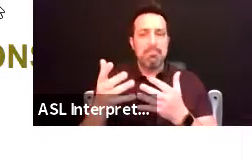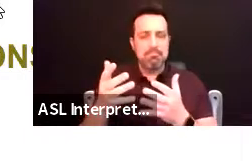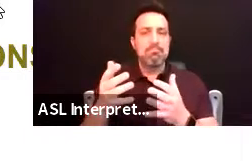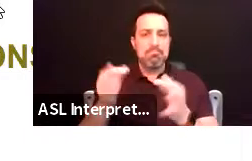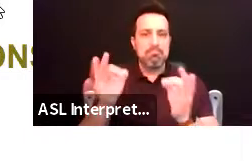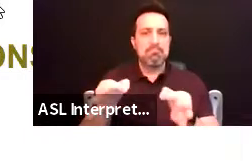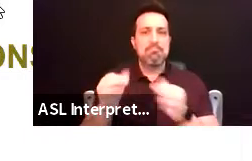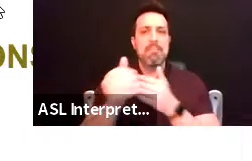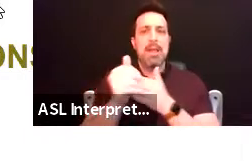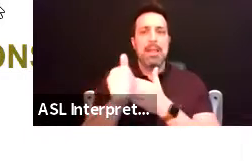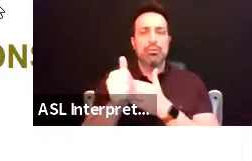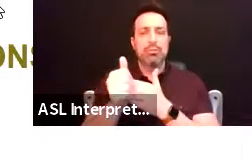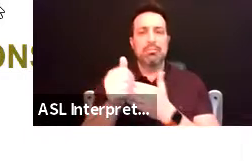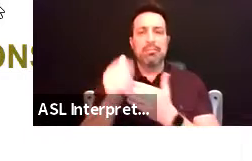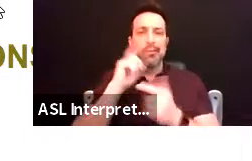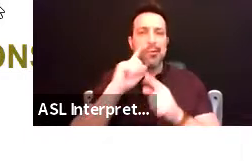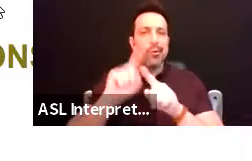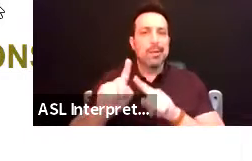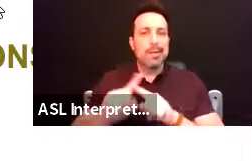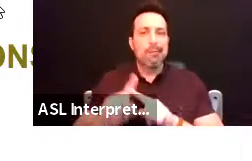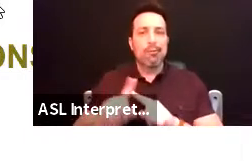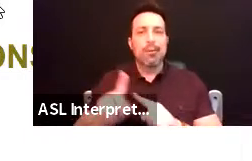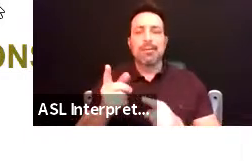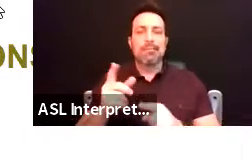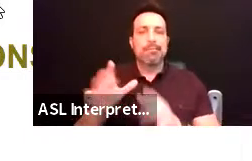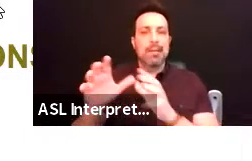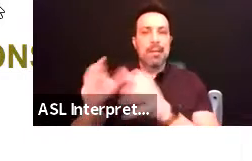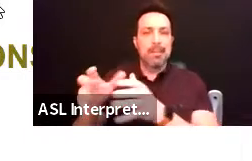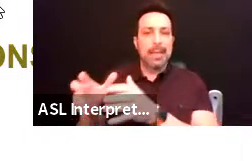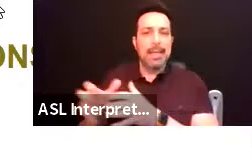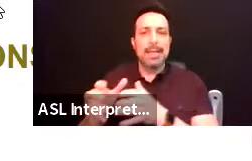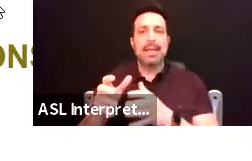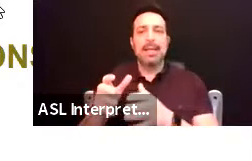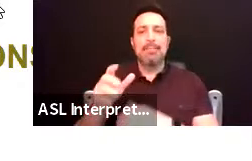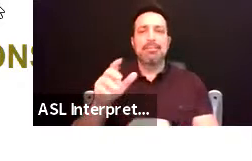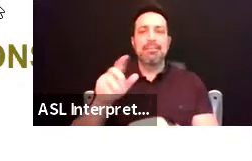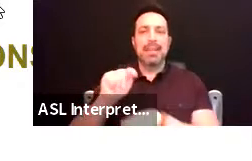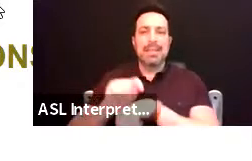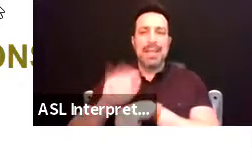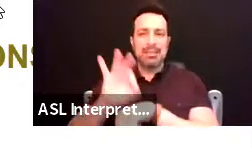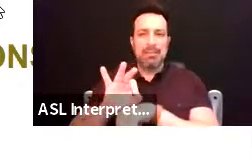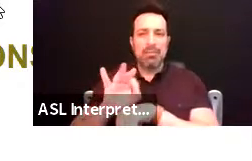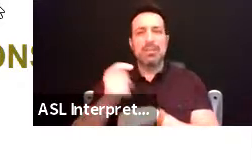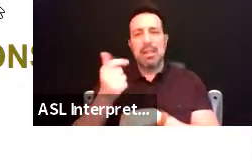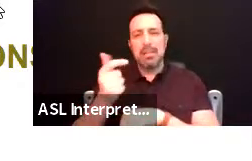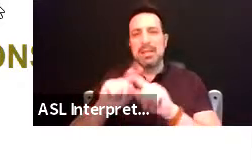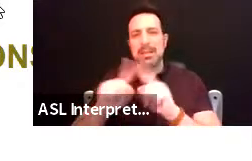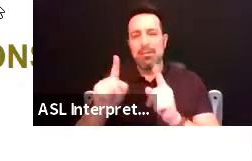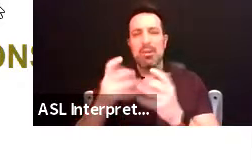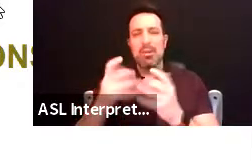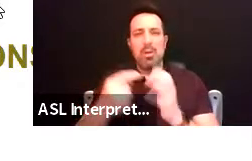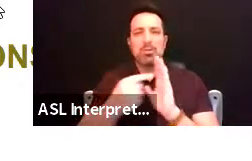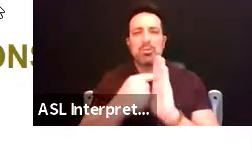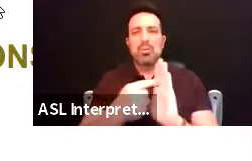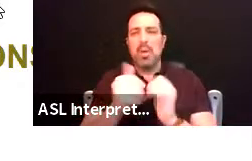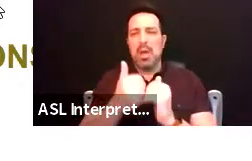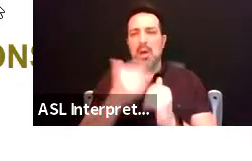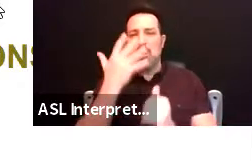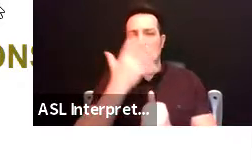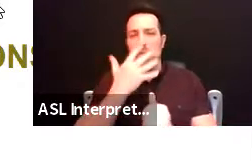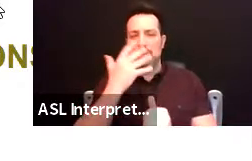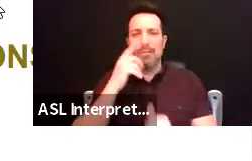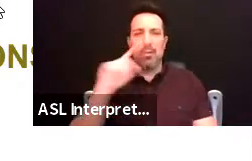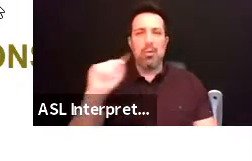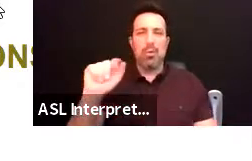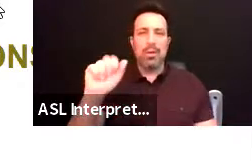for those different committees and task forces. But they're a little bit different, so I wanted to show the structure of how this looks. I